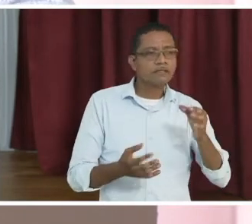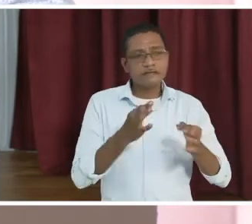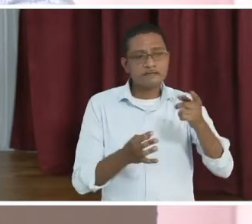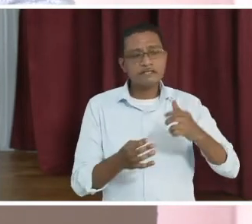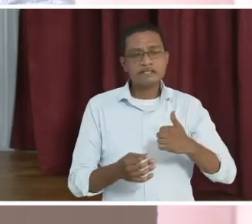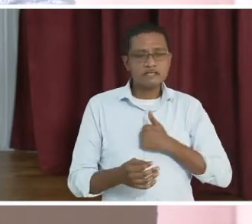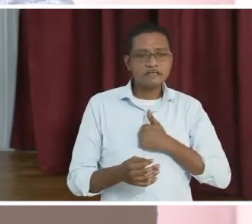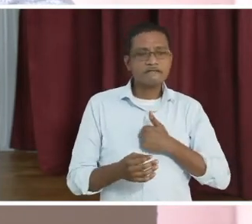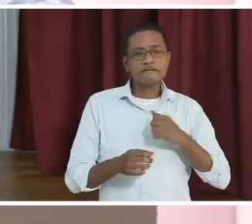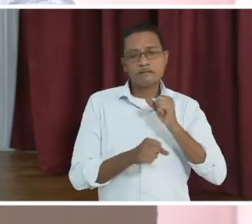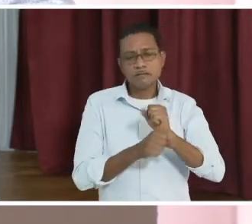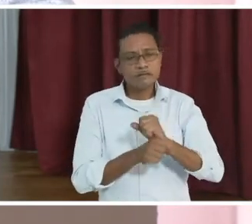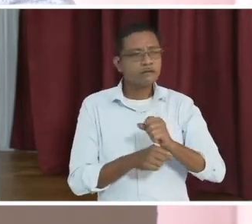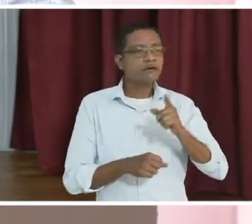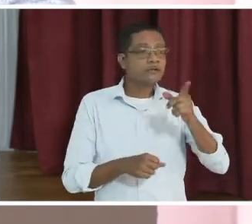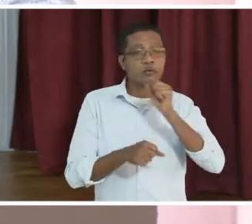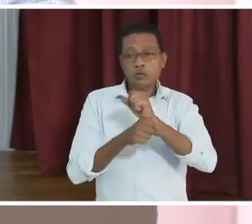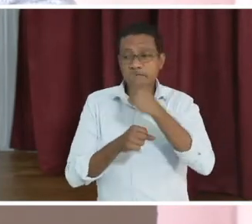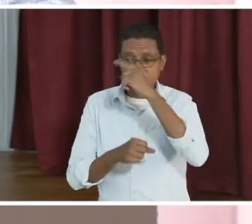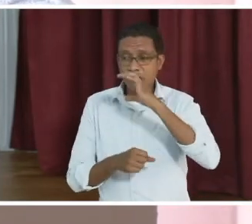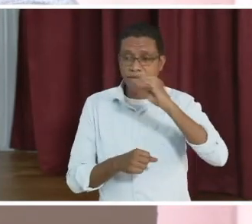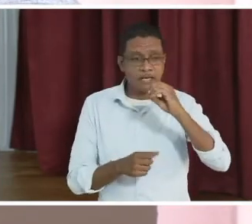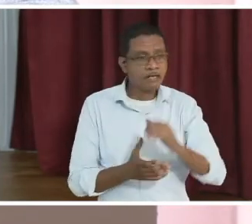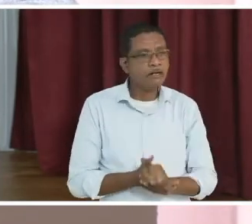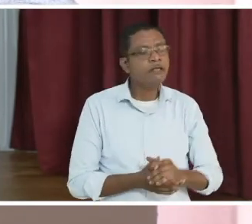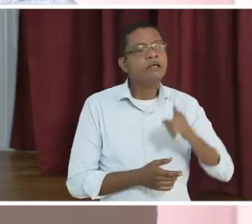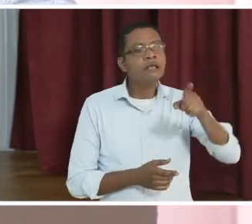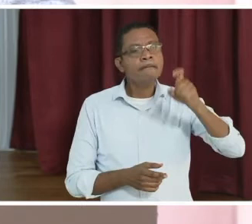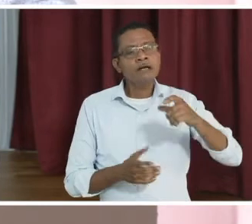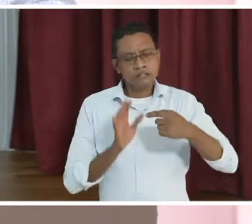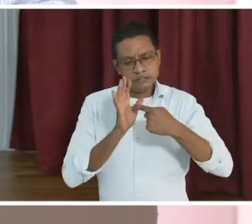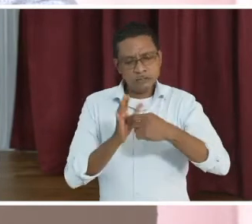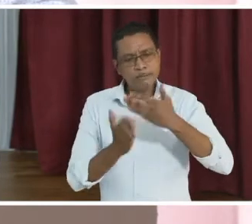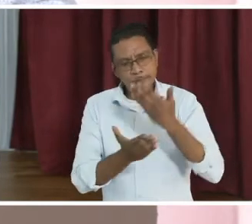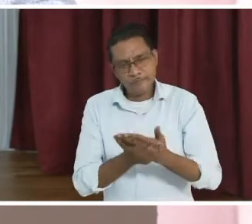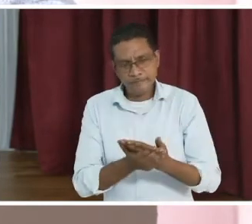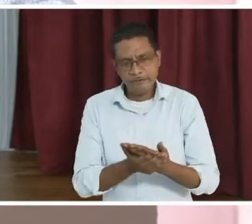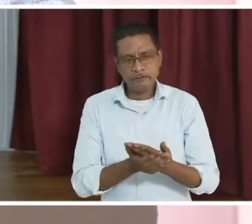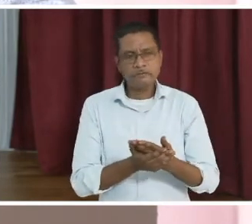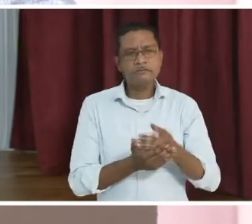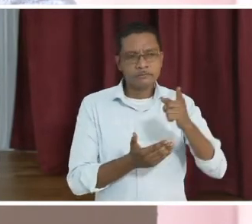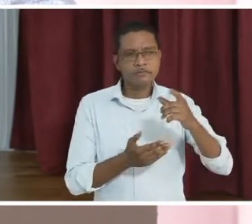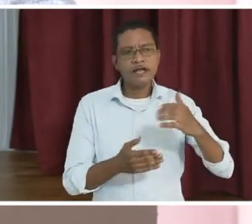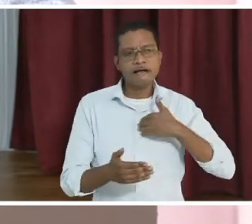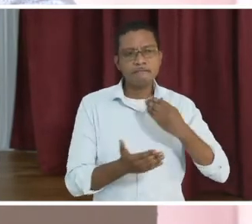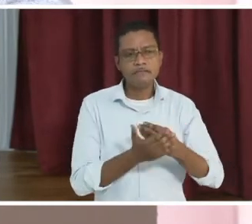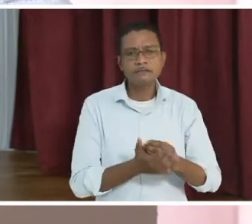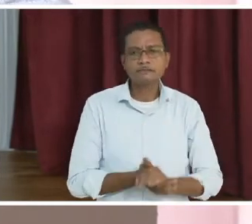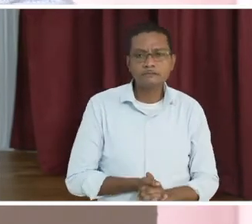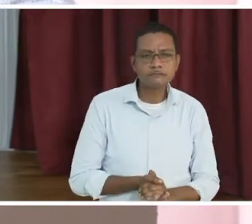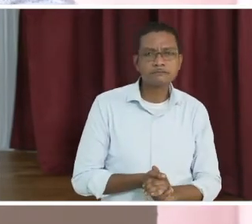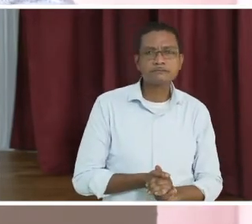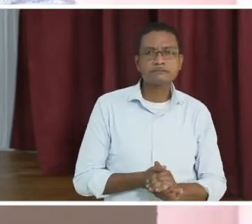evidence of your income. Now, what I advise my clients, and Morrissa could also speak a bit more on it, you must show whether it's